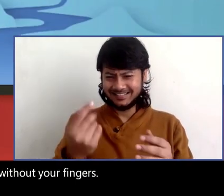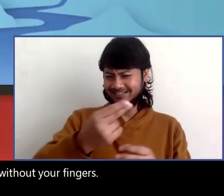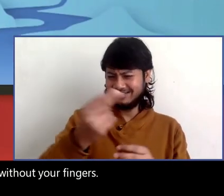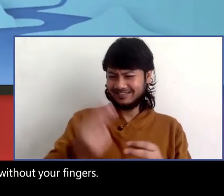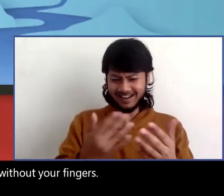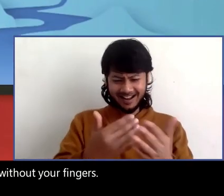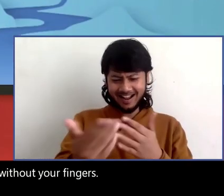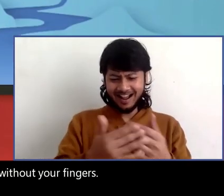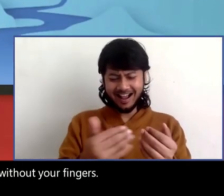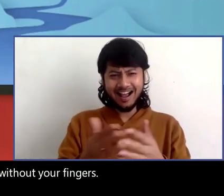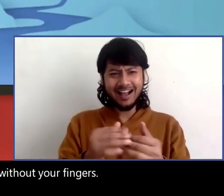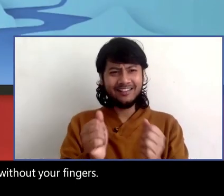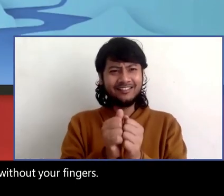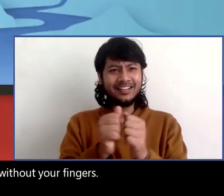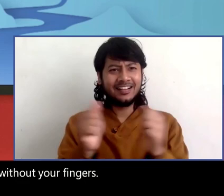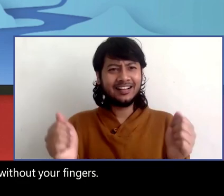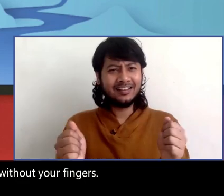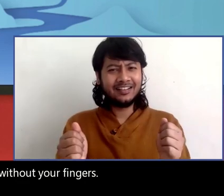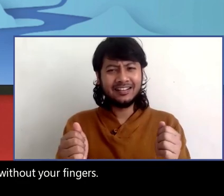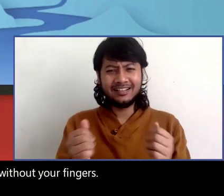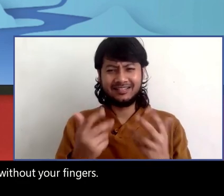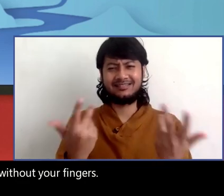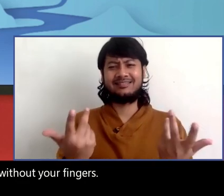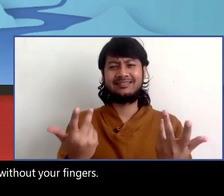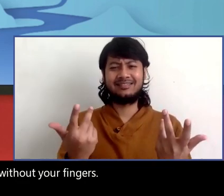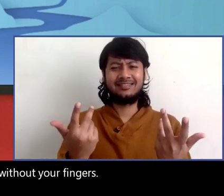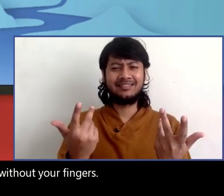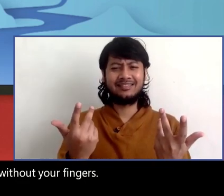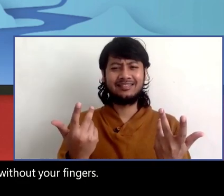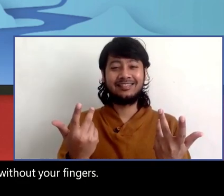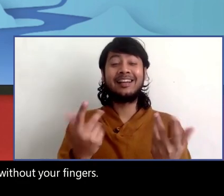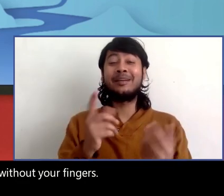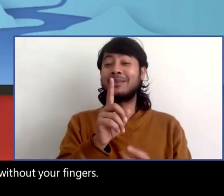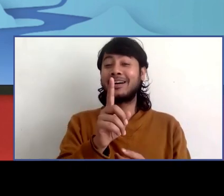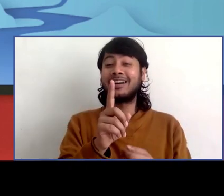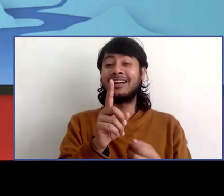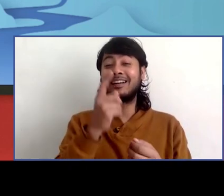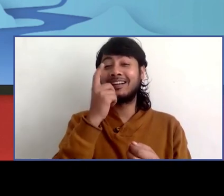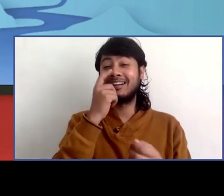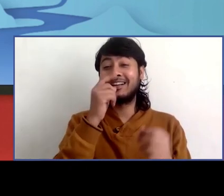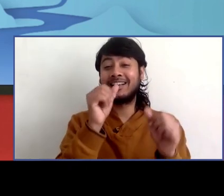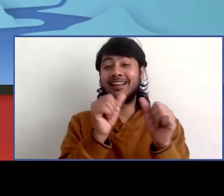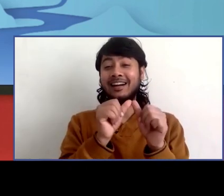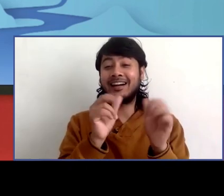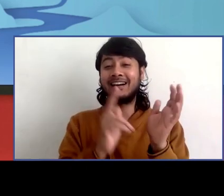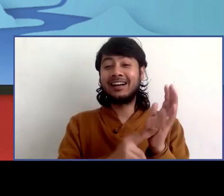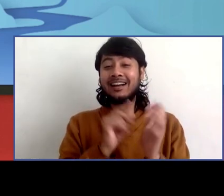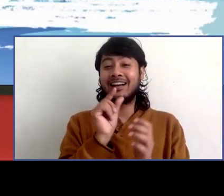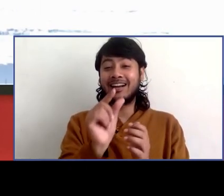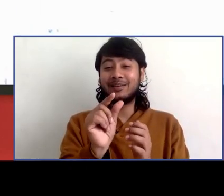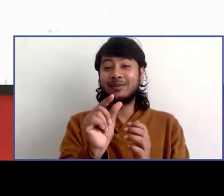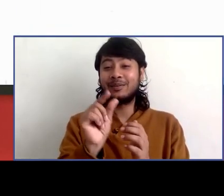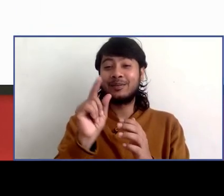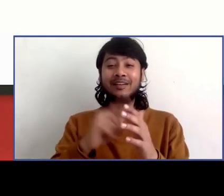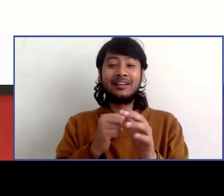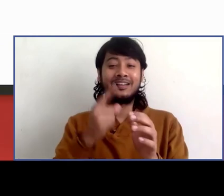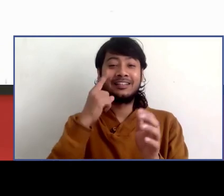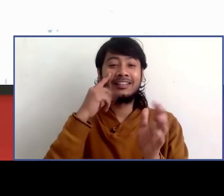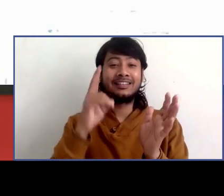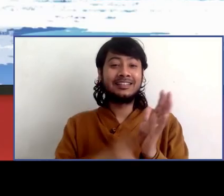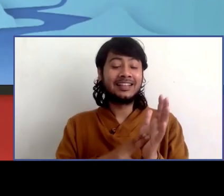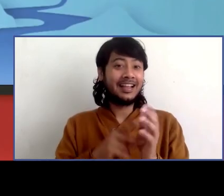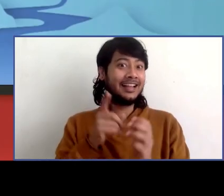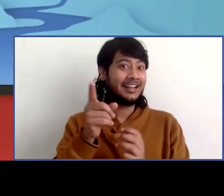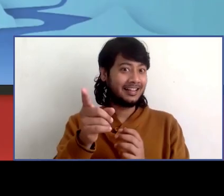Is that easy? But Anu Jain can. Anu Jain was born with no legs and